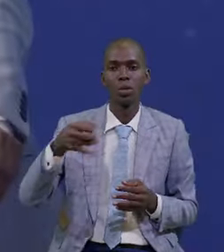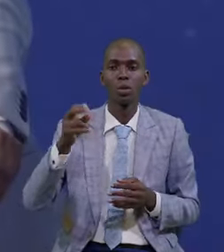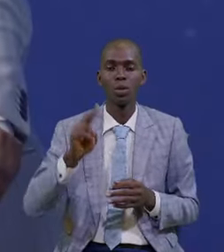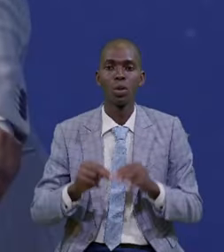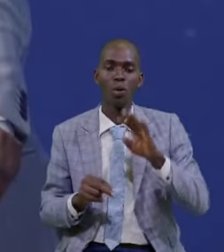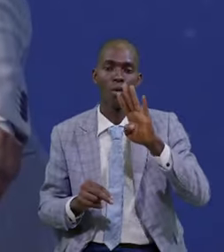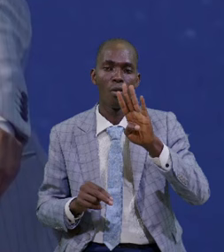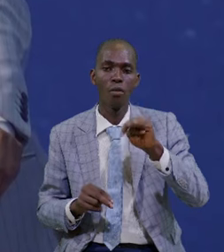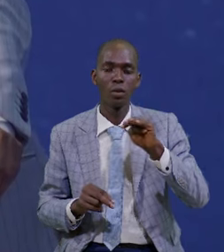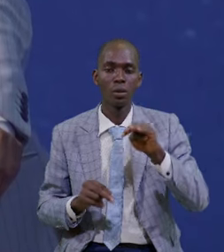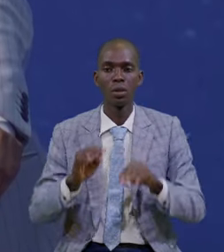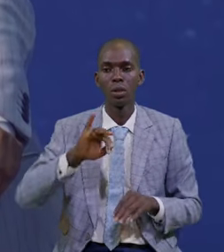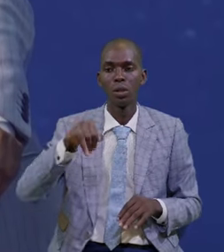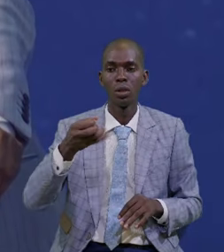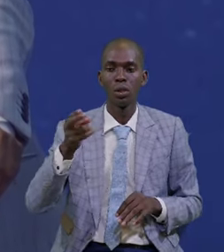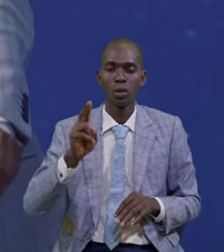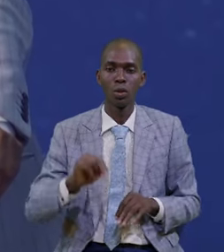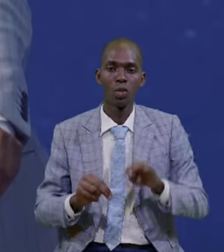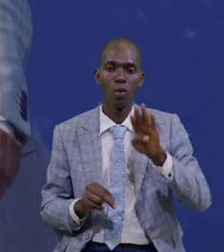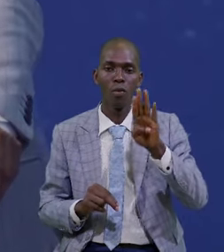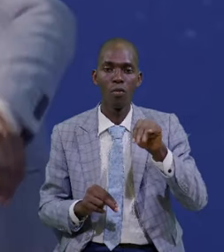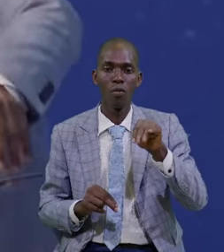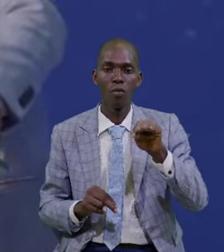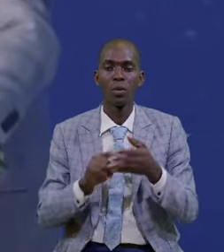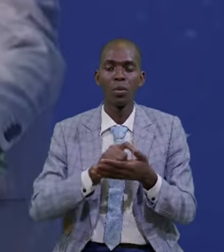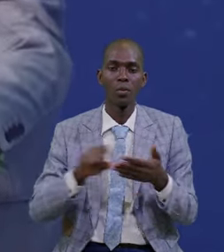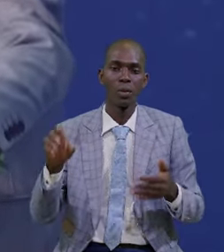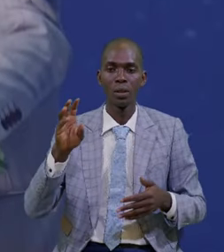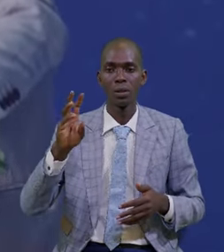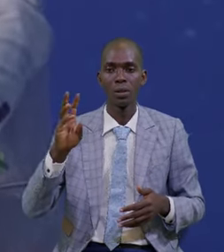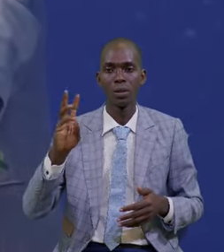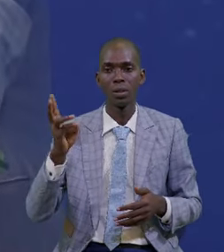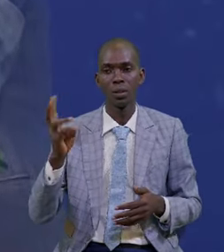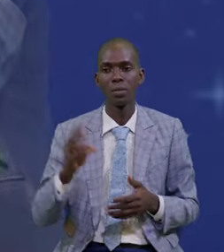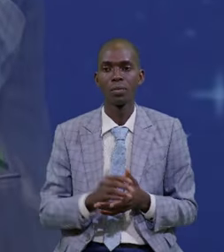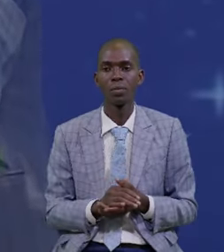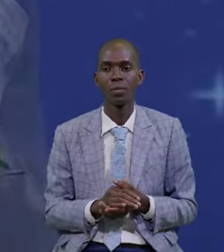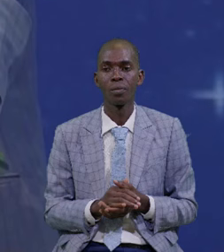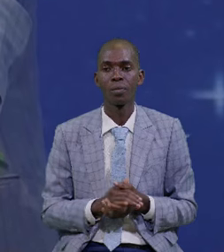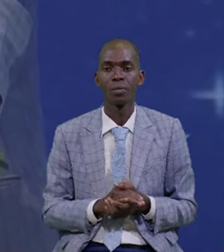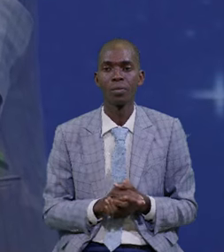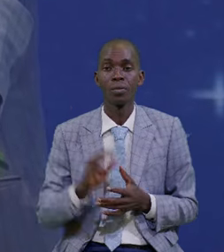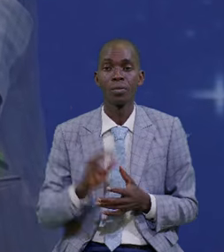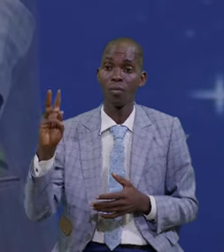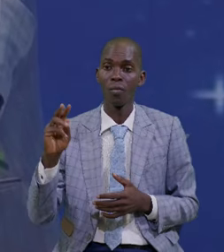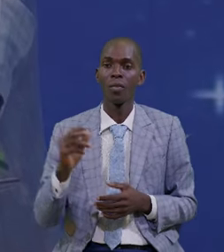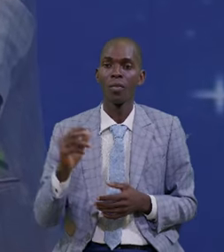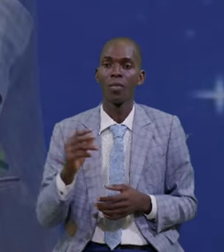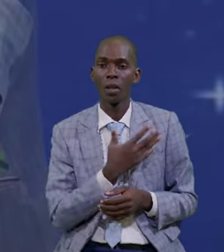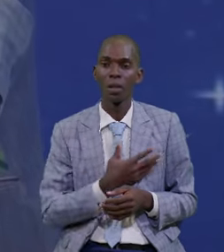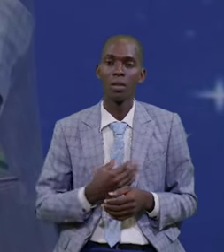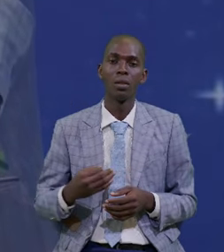chapter 14, verse 16. And I will pray the Father, and he shall give